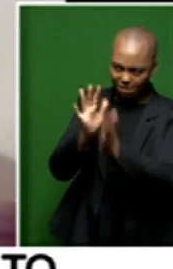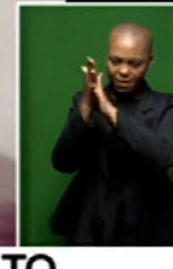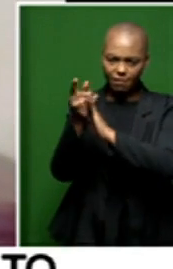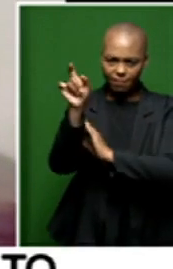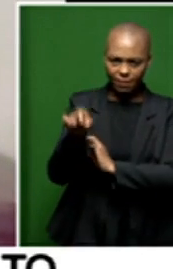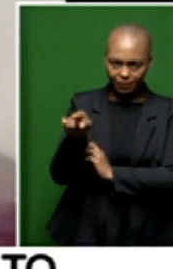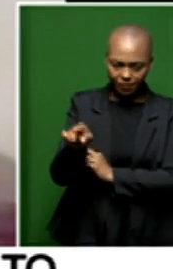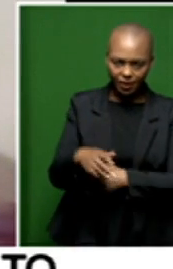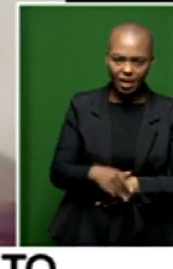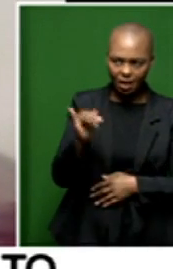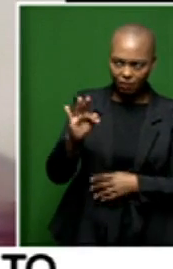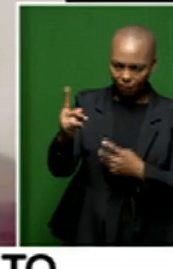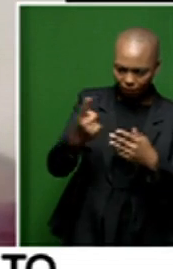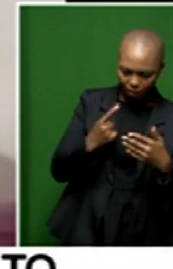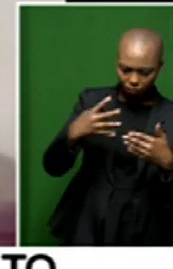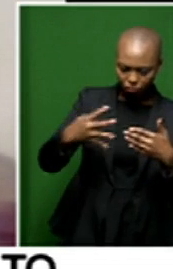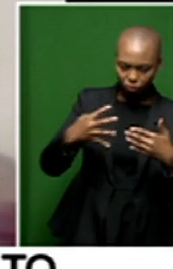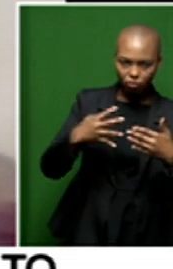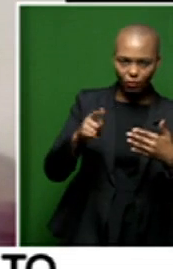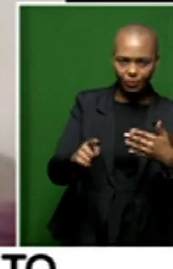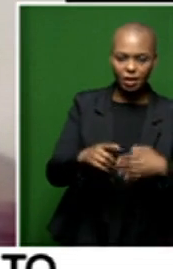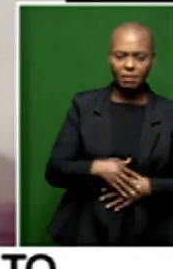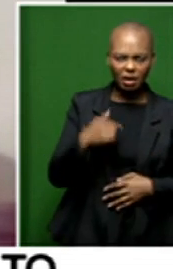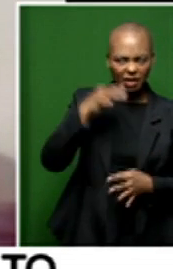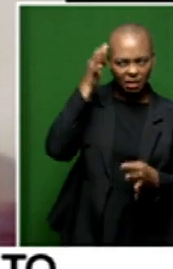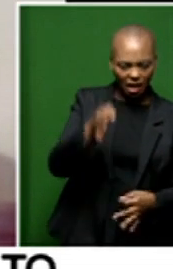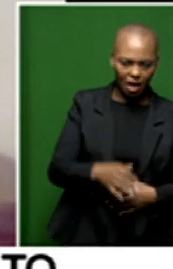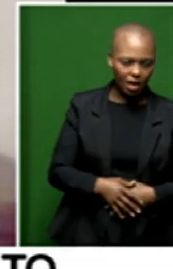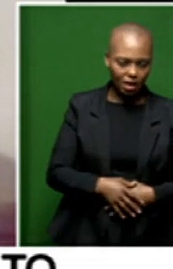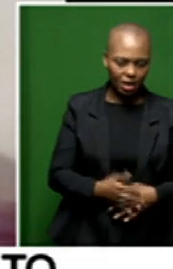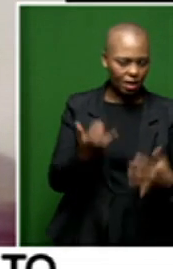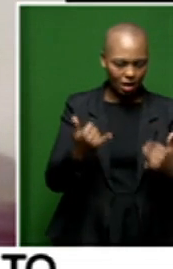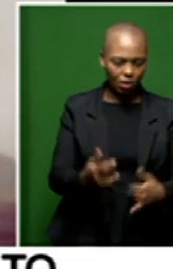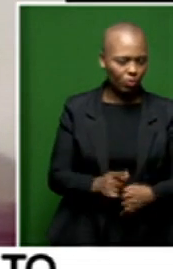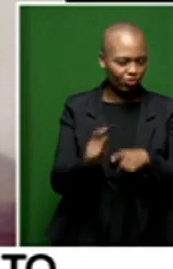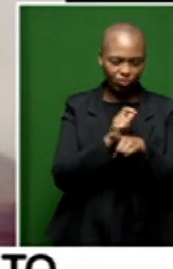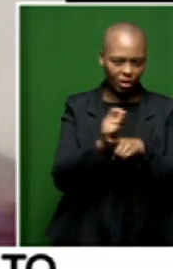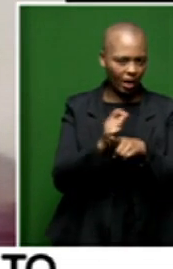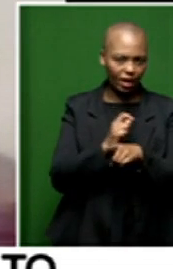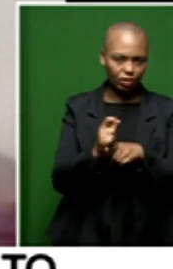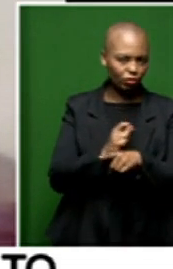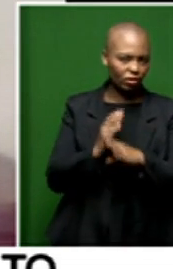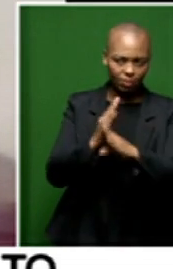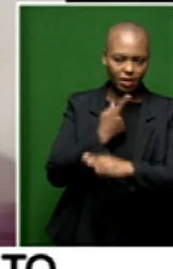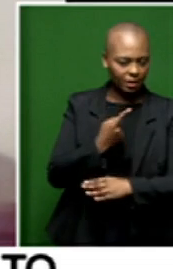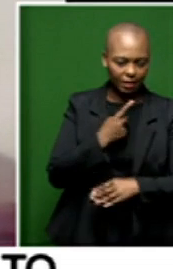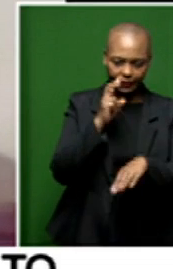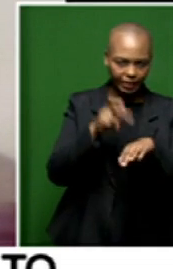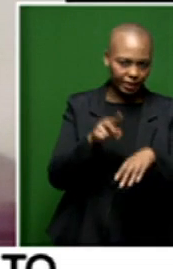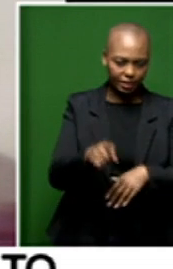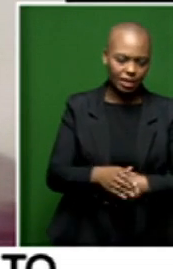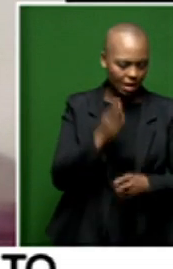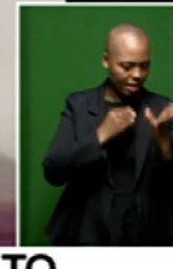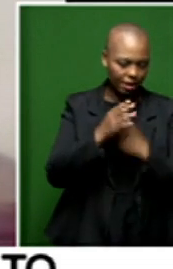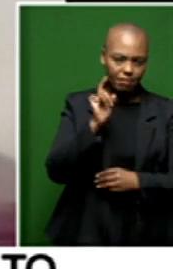door. And in that moment, I decided I needed to get trained. That was many years ago. Subsequent to that,